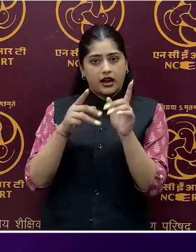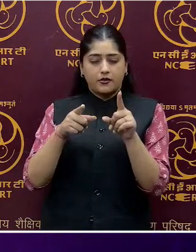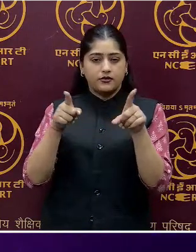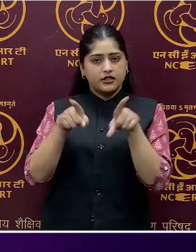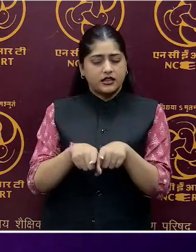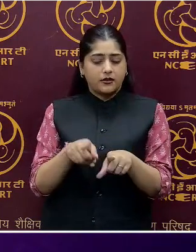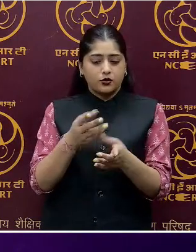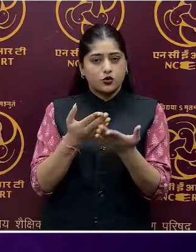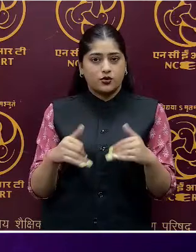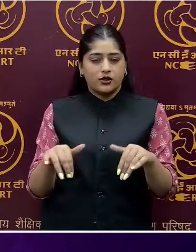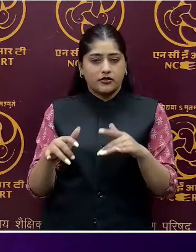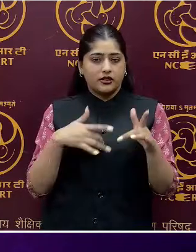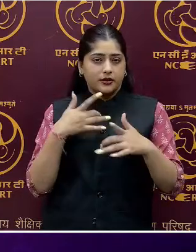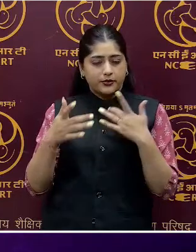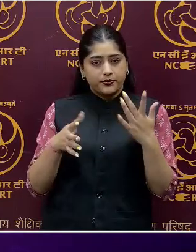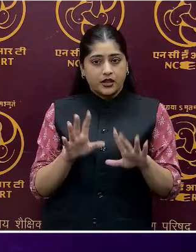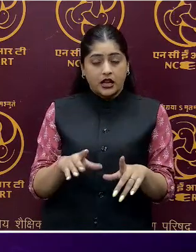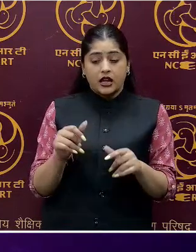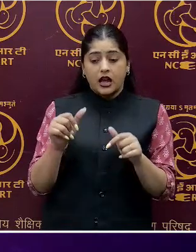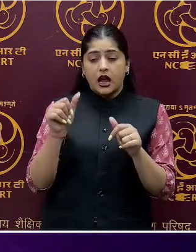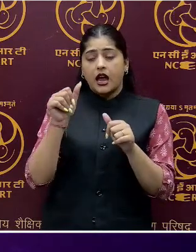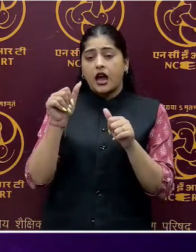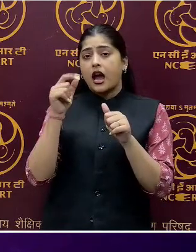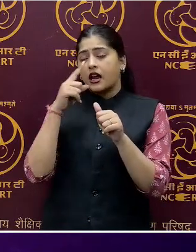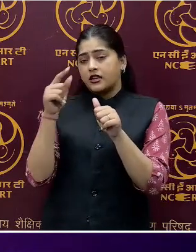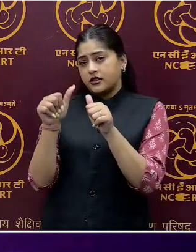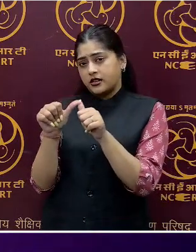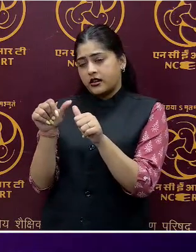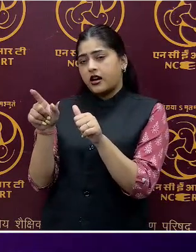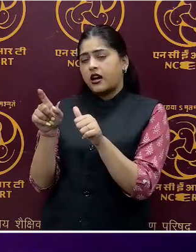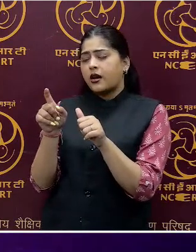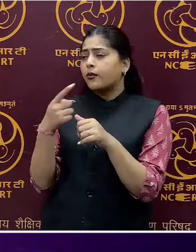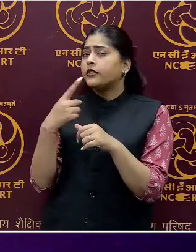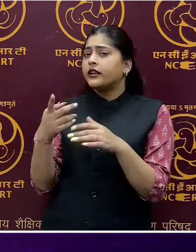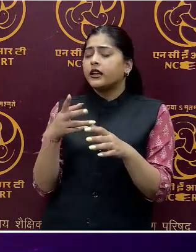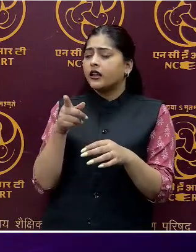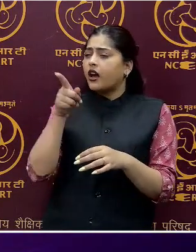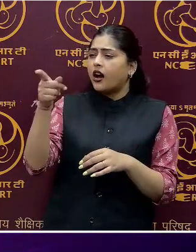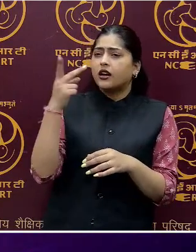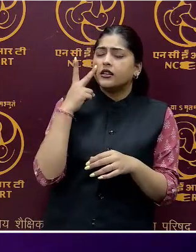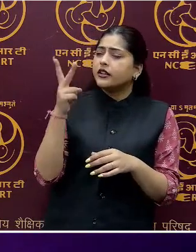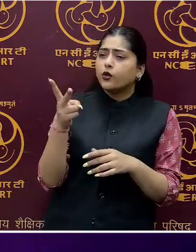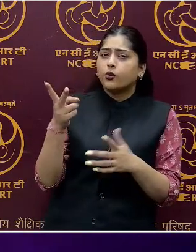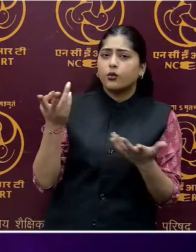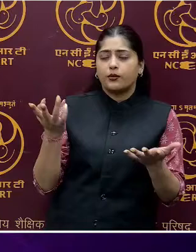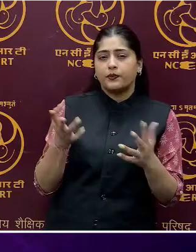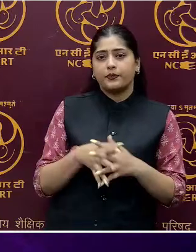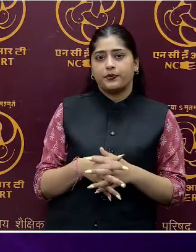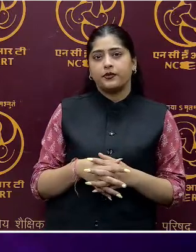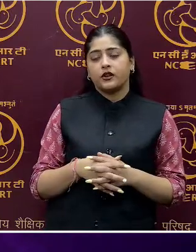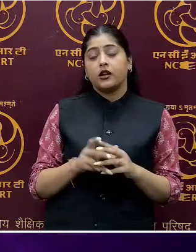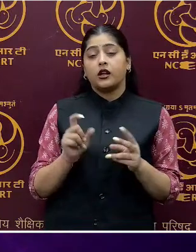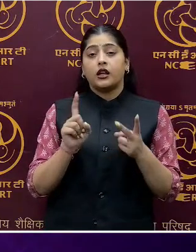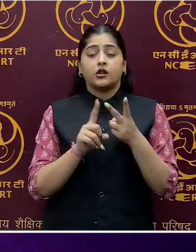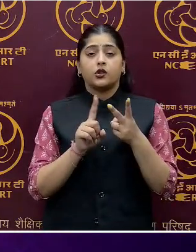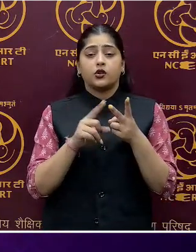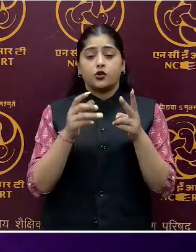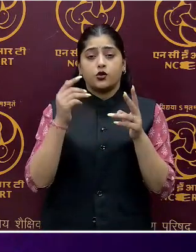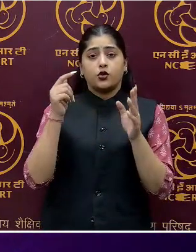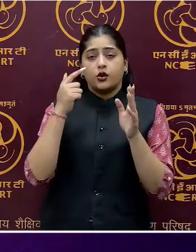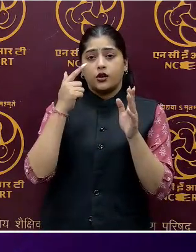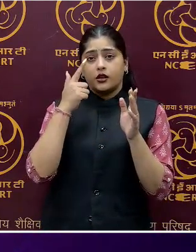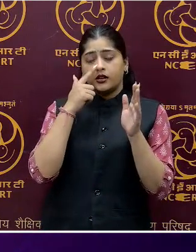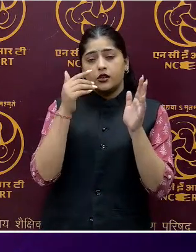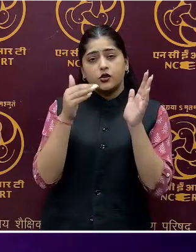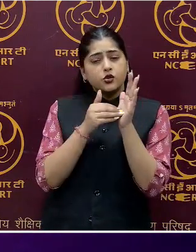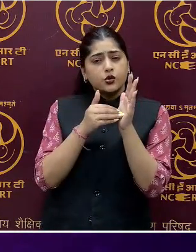Yes. So Anshika, one student, hey, look at this, pointing at the object again. So one of the students, Zoya, does it belong